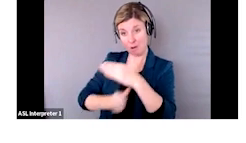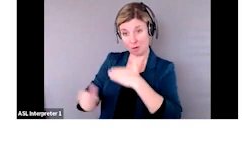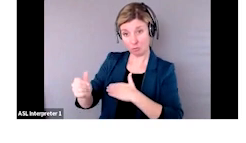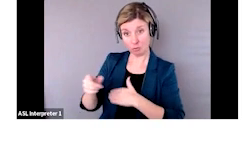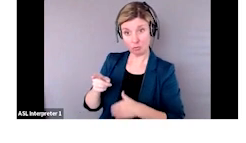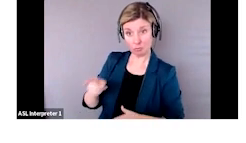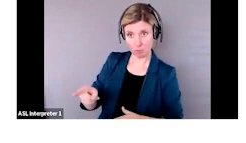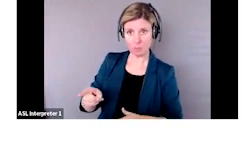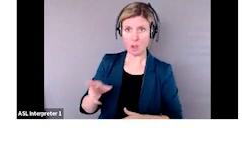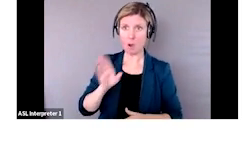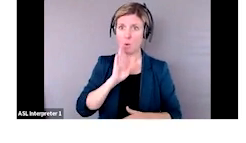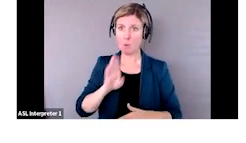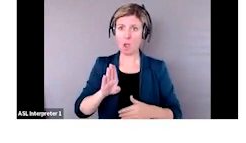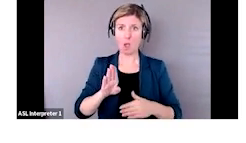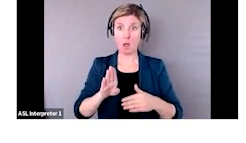before.